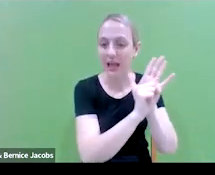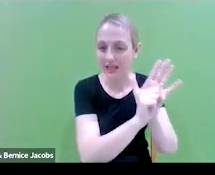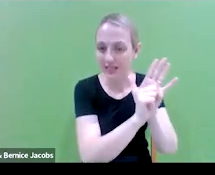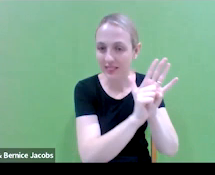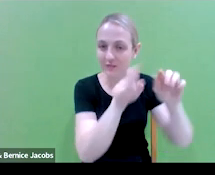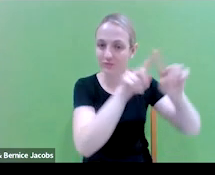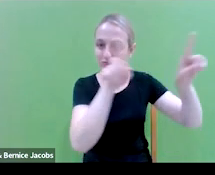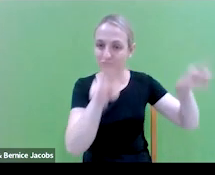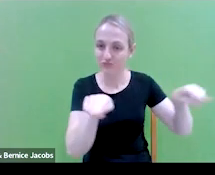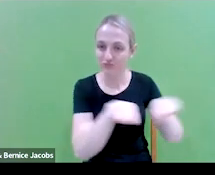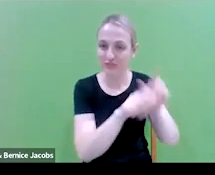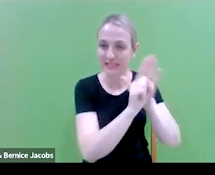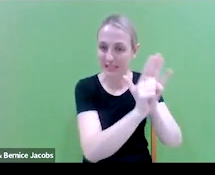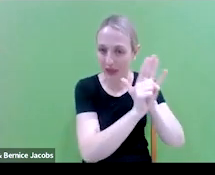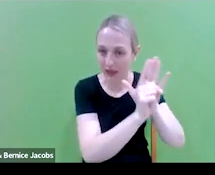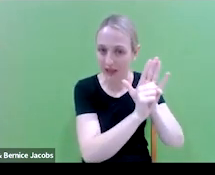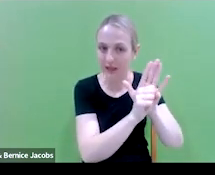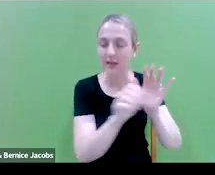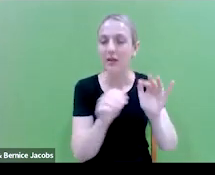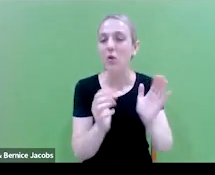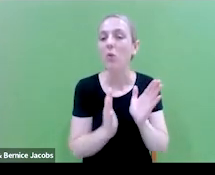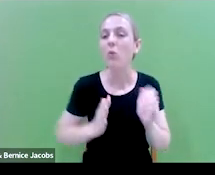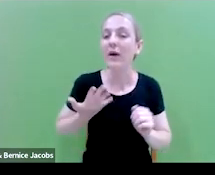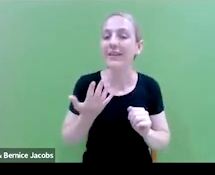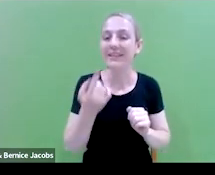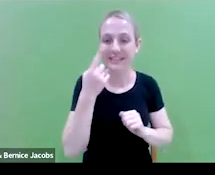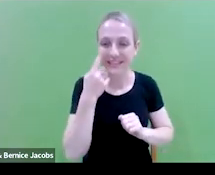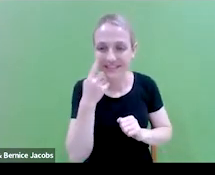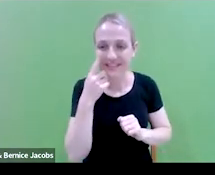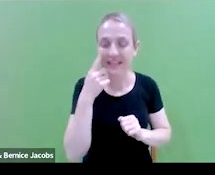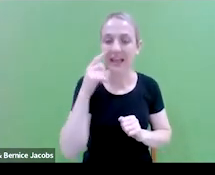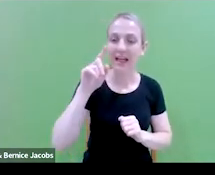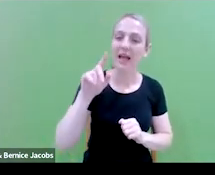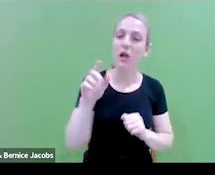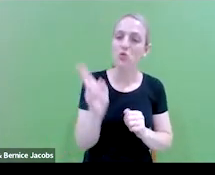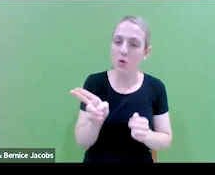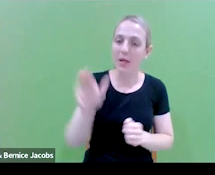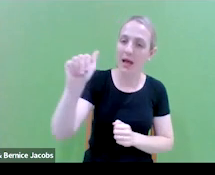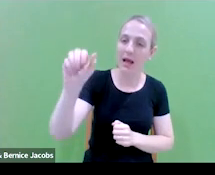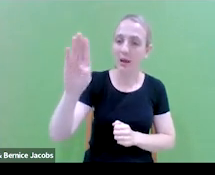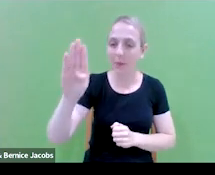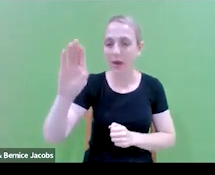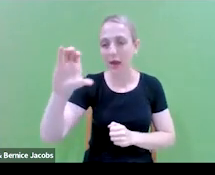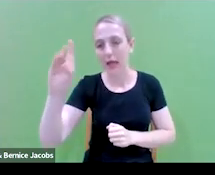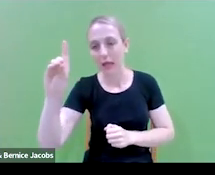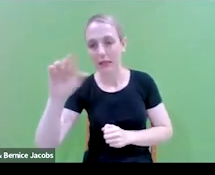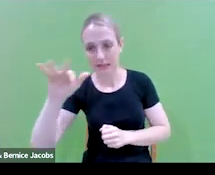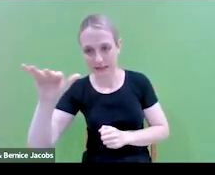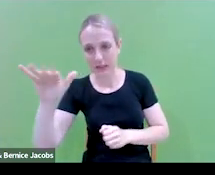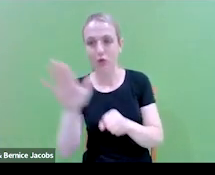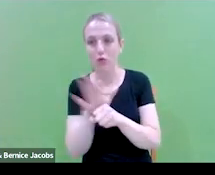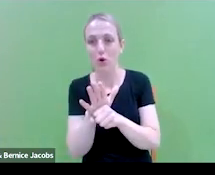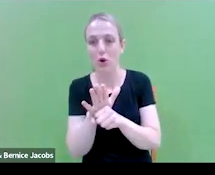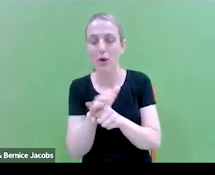signage, we are asking people to recognize letters. And so not all people who read Braille can